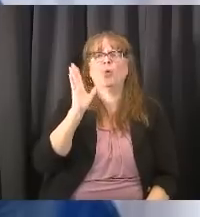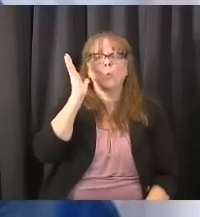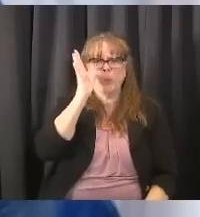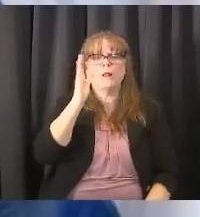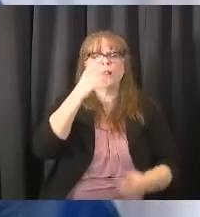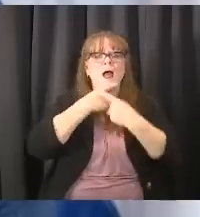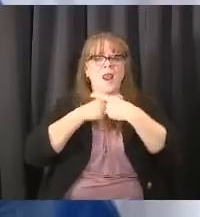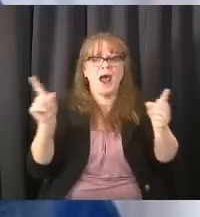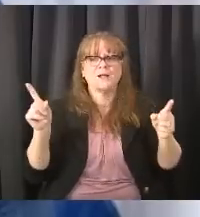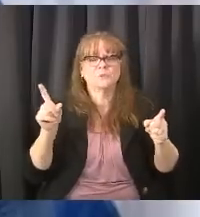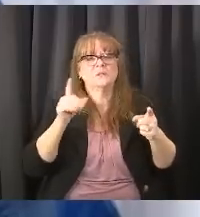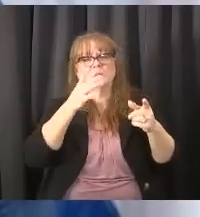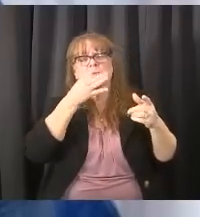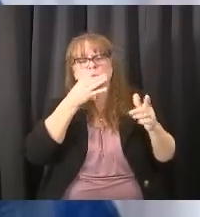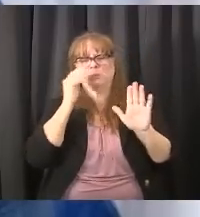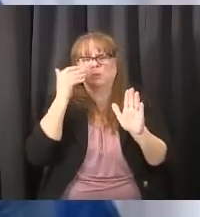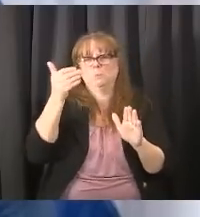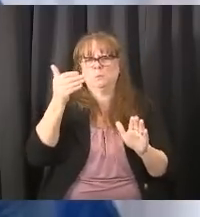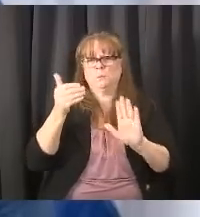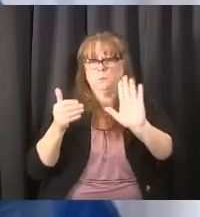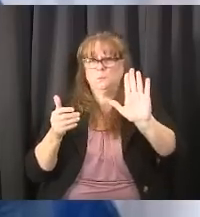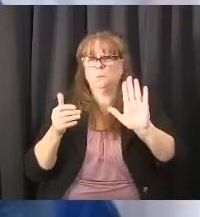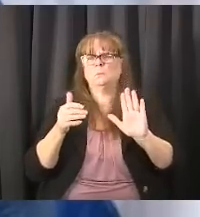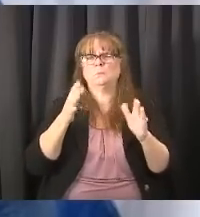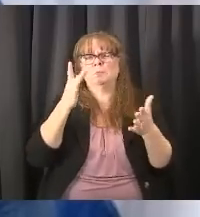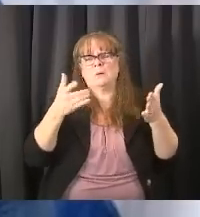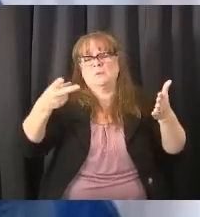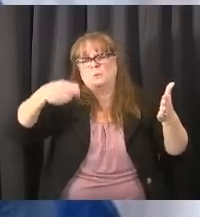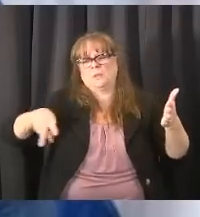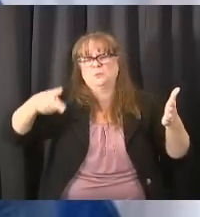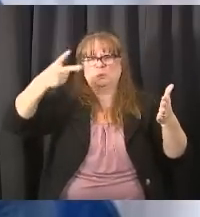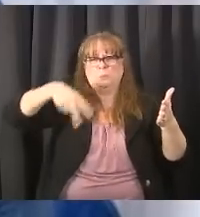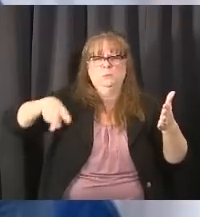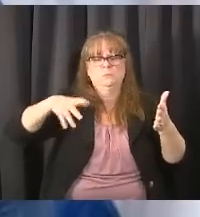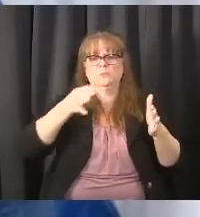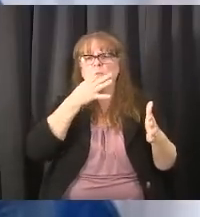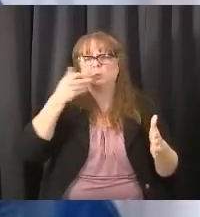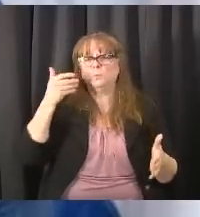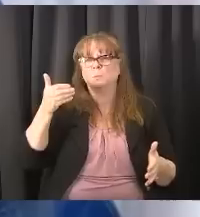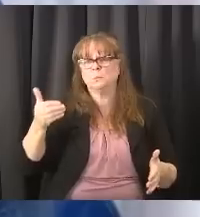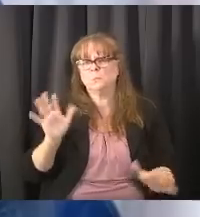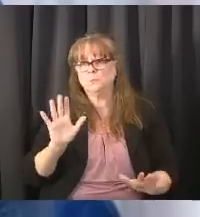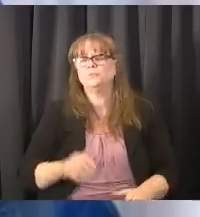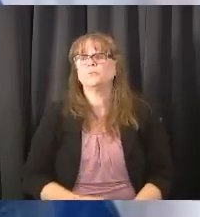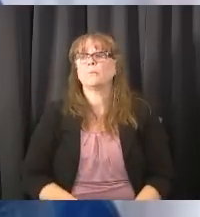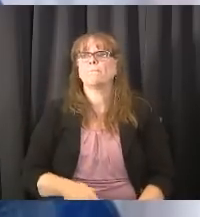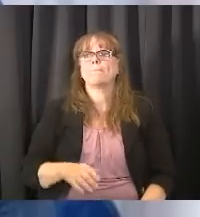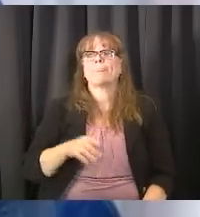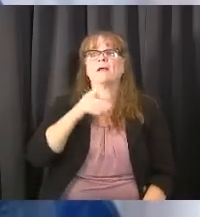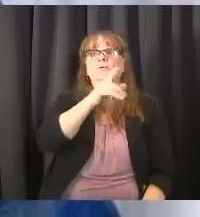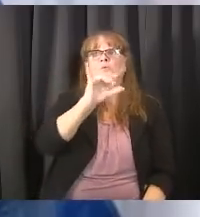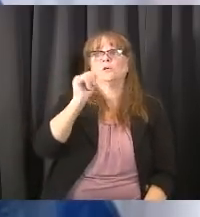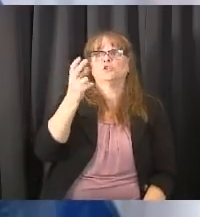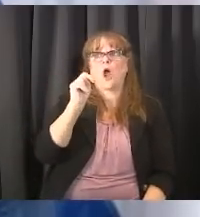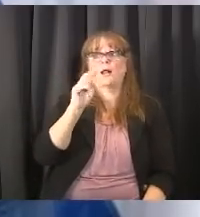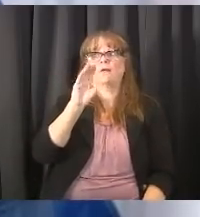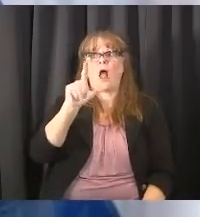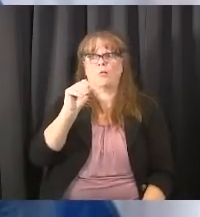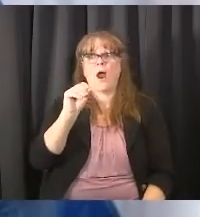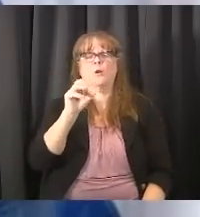Hi, Governor. It's John Engold with the Colorado Sun. Thank you for taking my question. Again, focusing on the new CDC